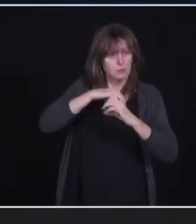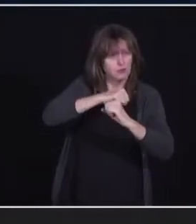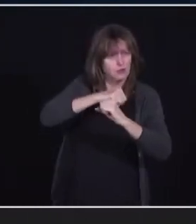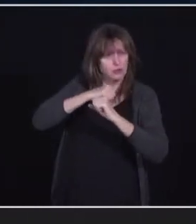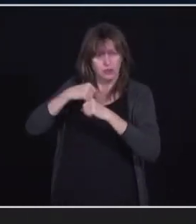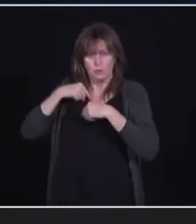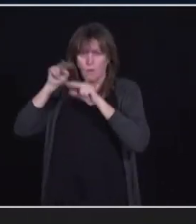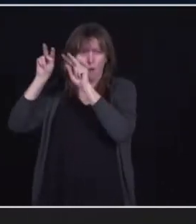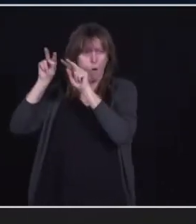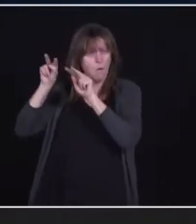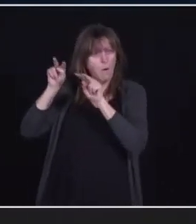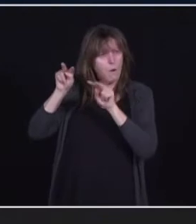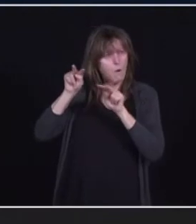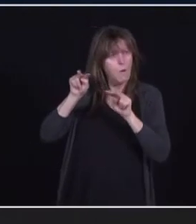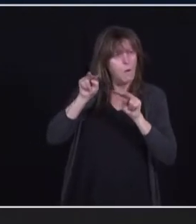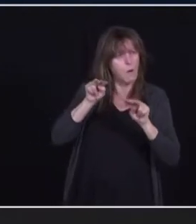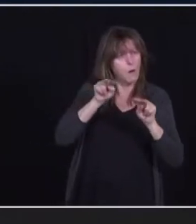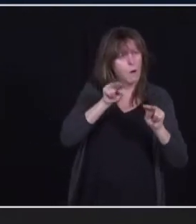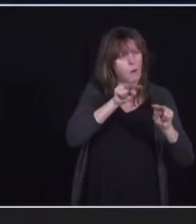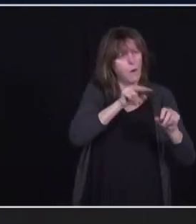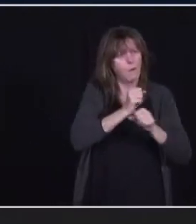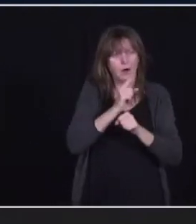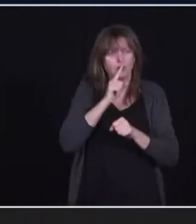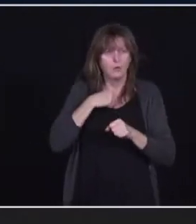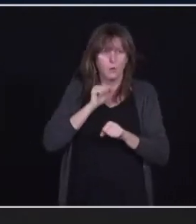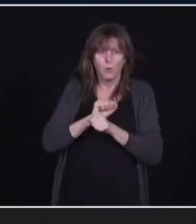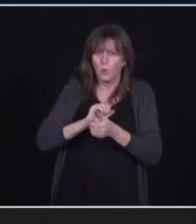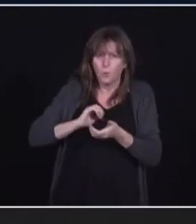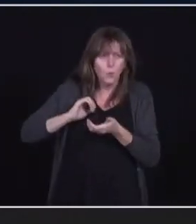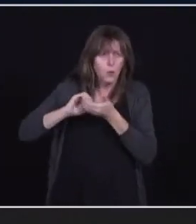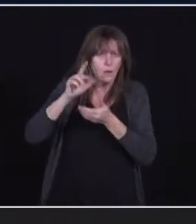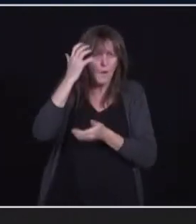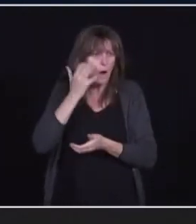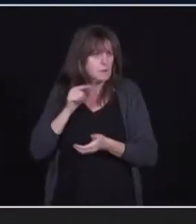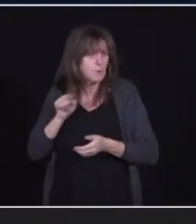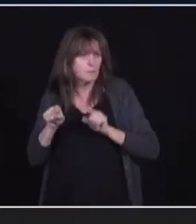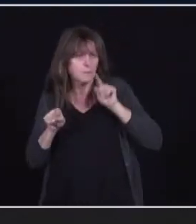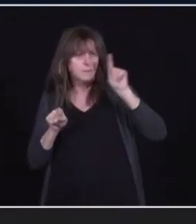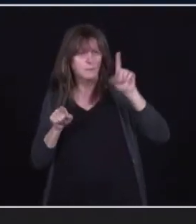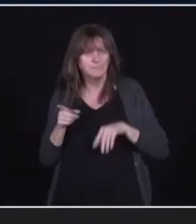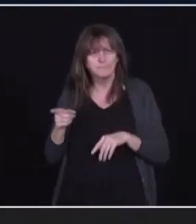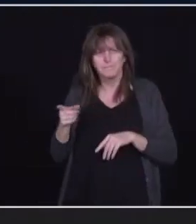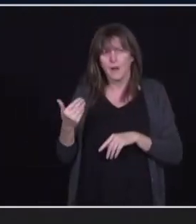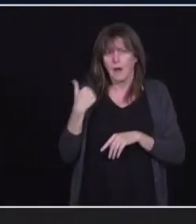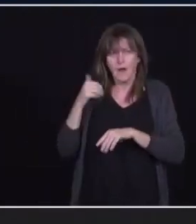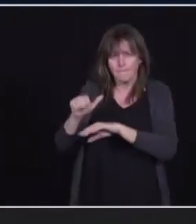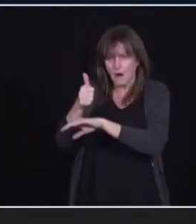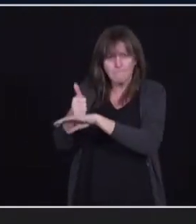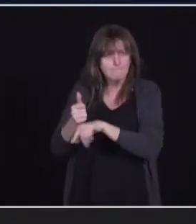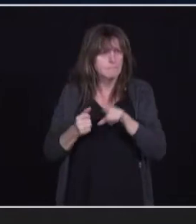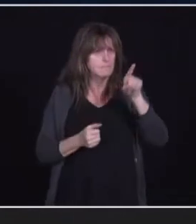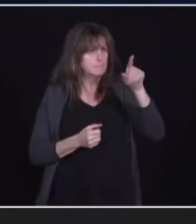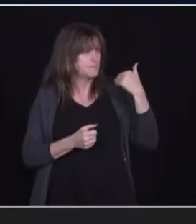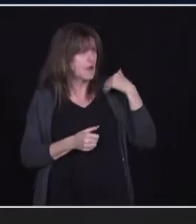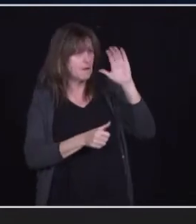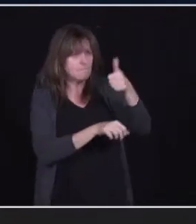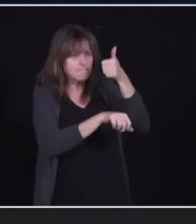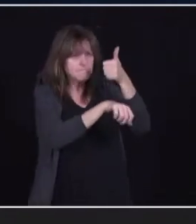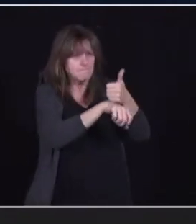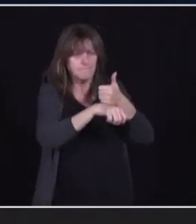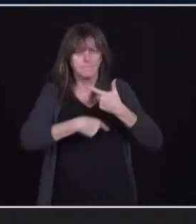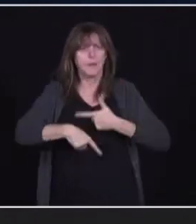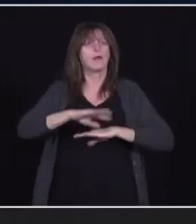working with our two host hospitals to make sure that they had those protections in place. We're satisfied that they are